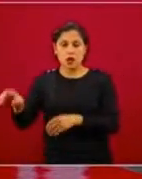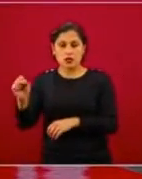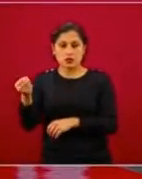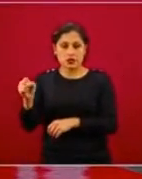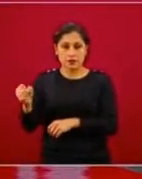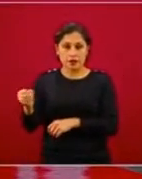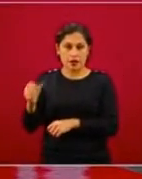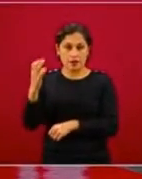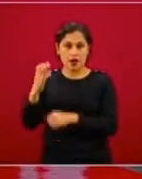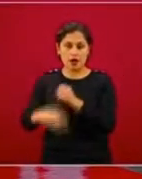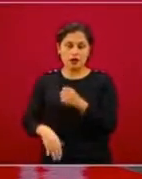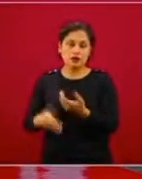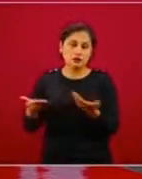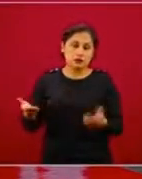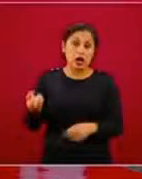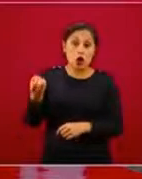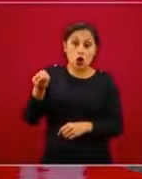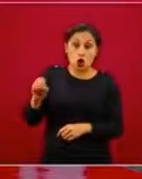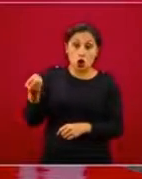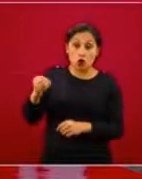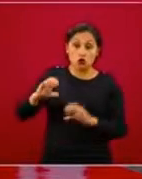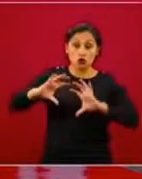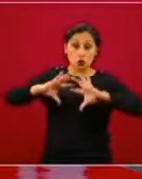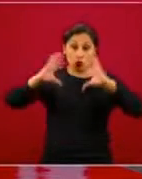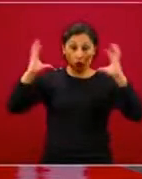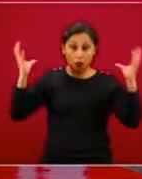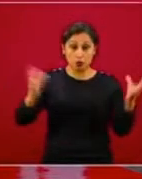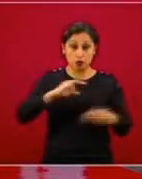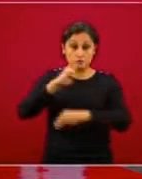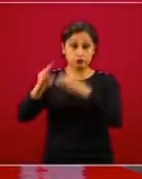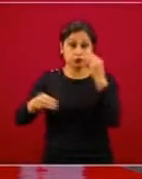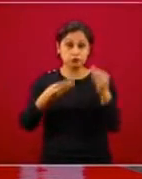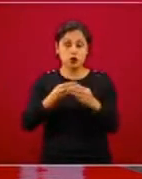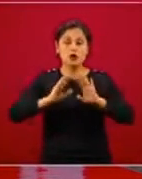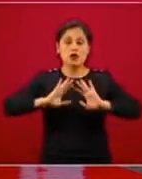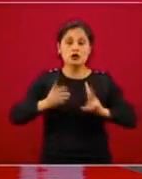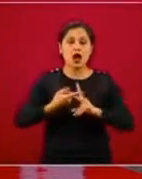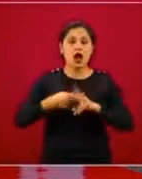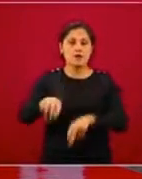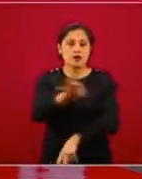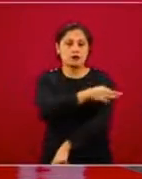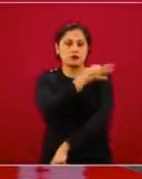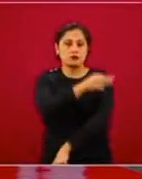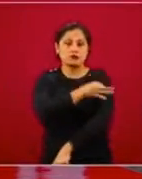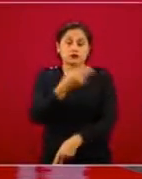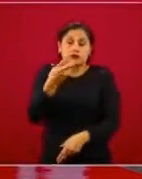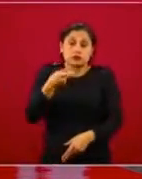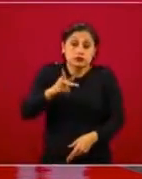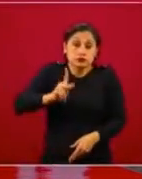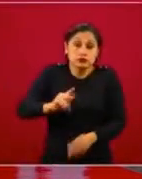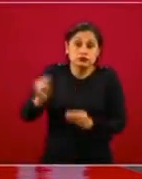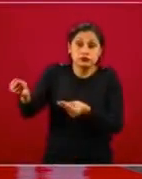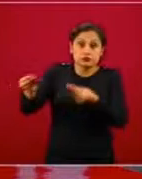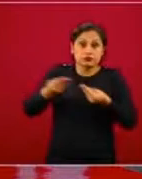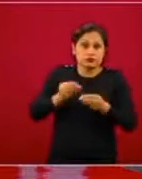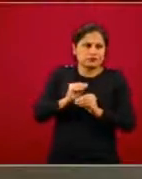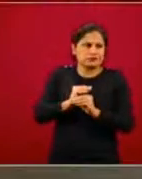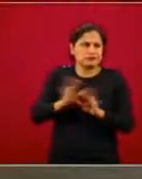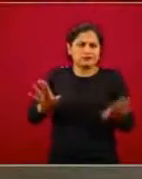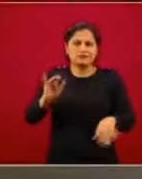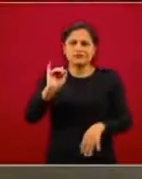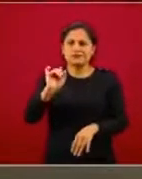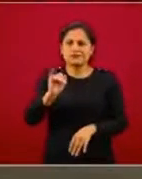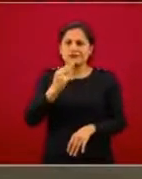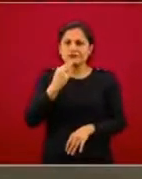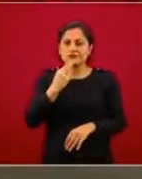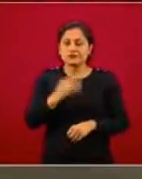y happening. típicamente en octubre en todos los Usually in países del hemisferio norte October, empieza everyone esta in the segunda Northern ola que llegue. Hemisphere Desde starts luego to habremos de receive their utilizarla. influenza vaccination. As Muchas soon as